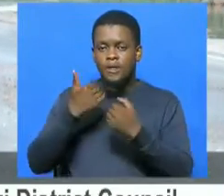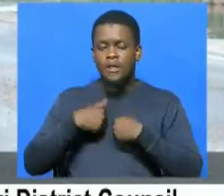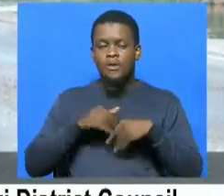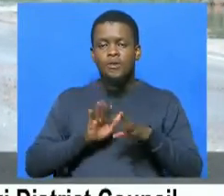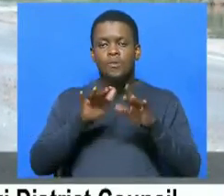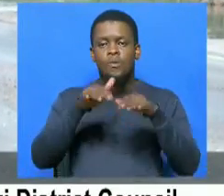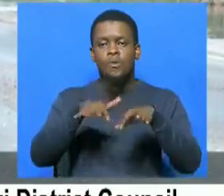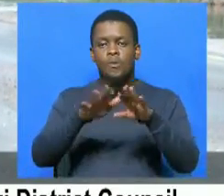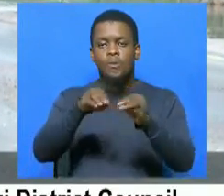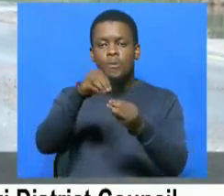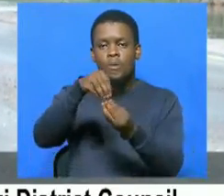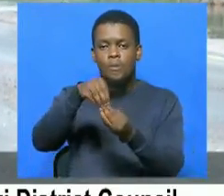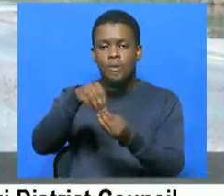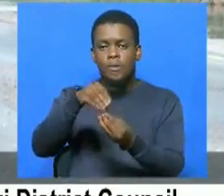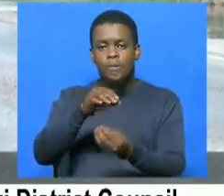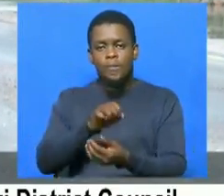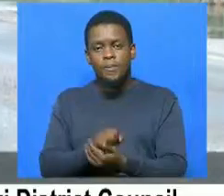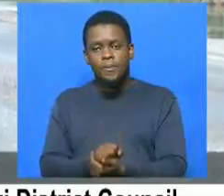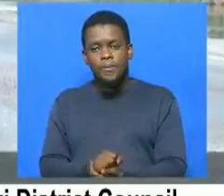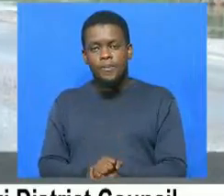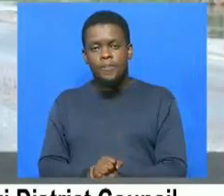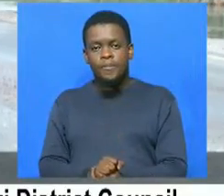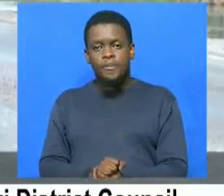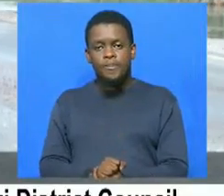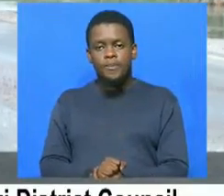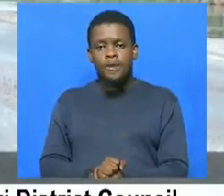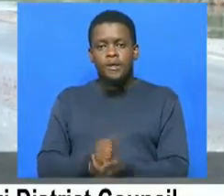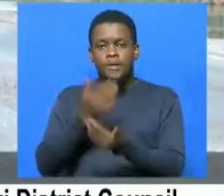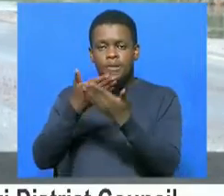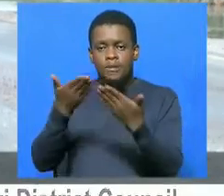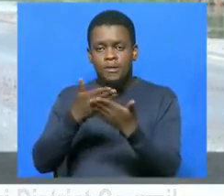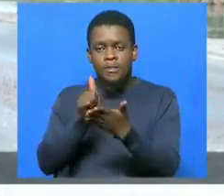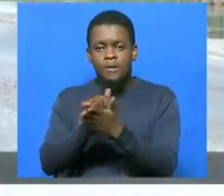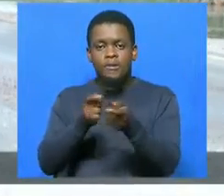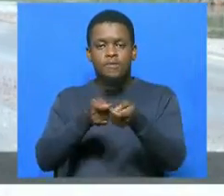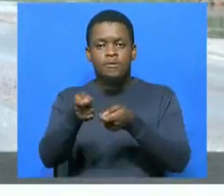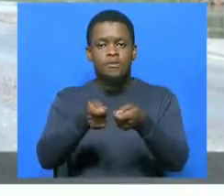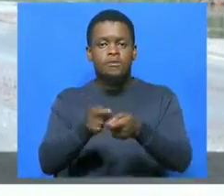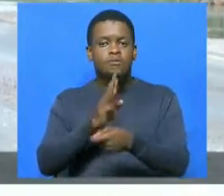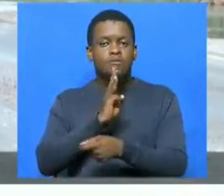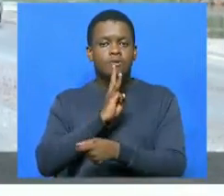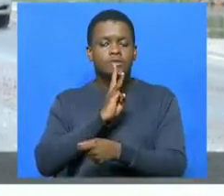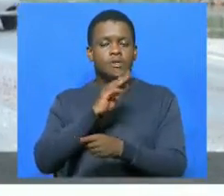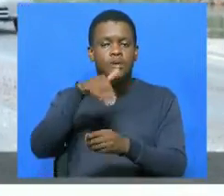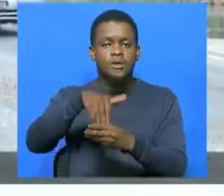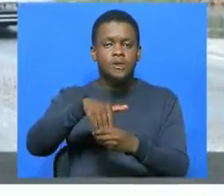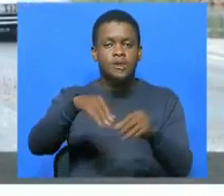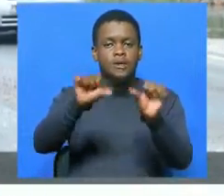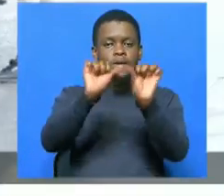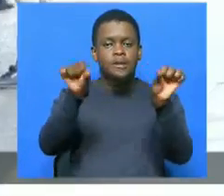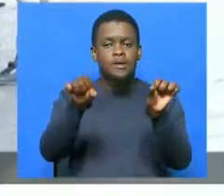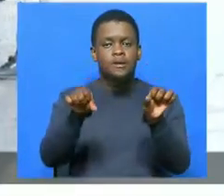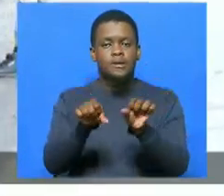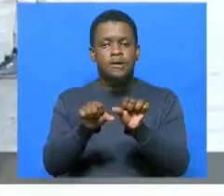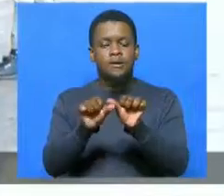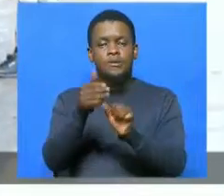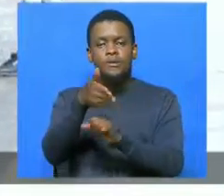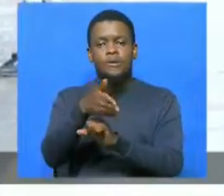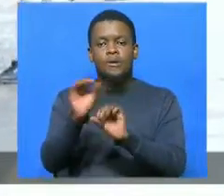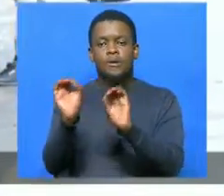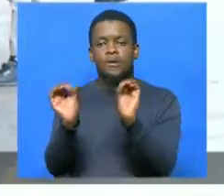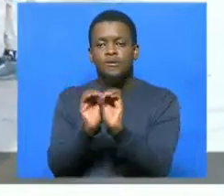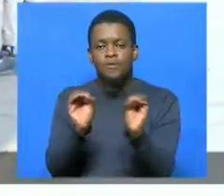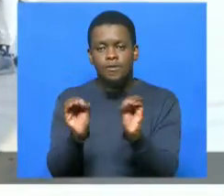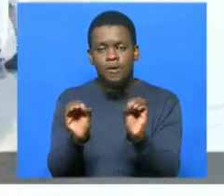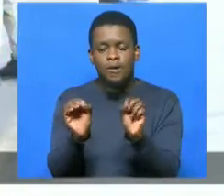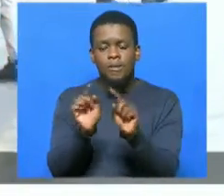We do not have proper stormwater drainage systems in the township. There's a lot of flooding whenever it rains because the township is located on what we